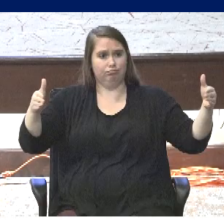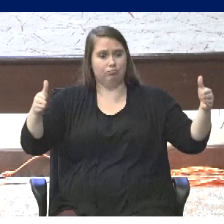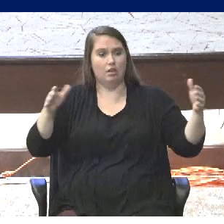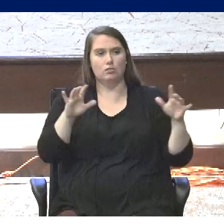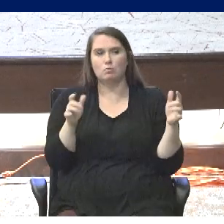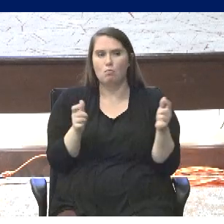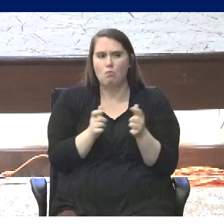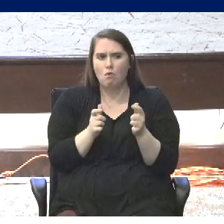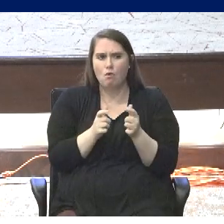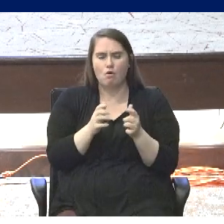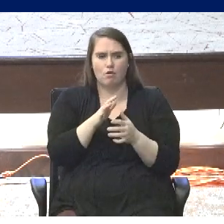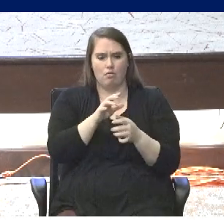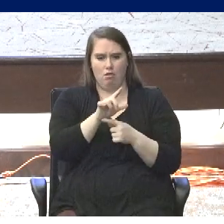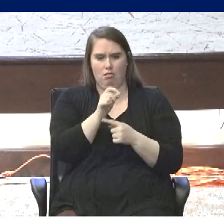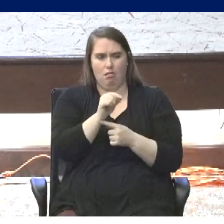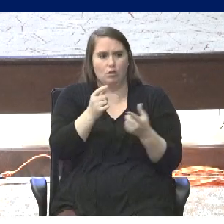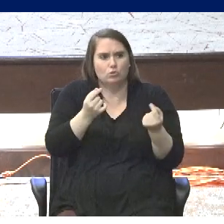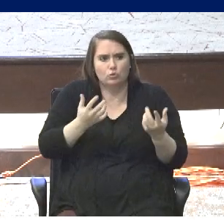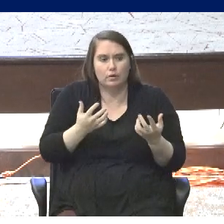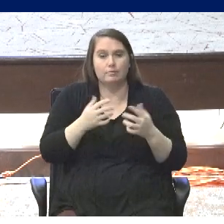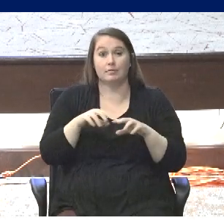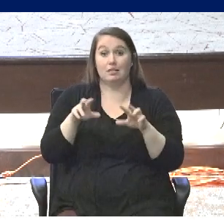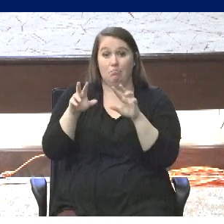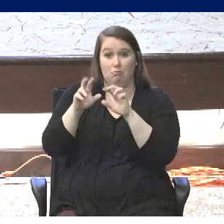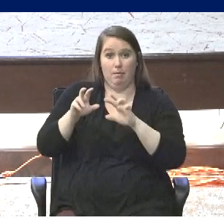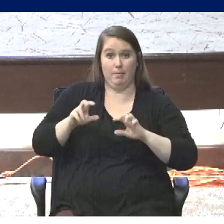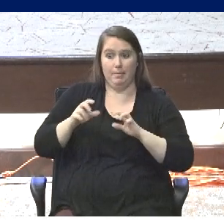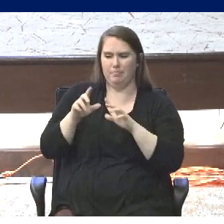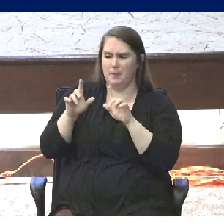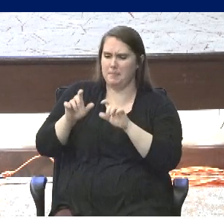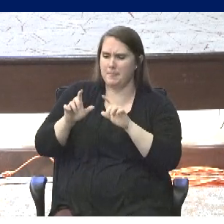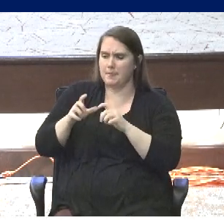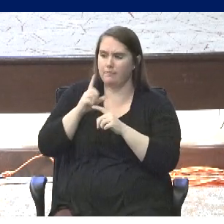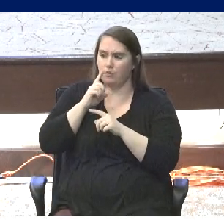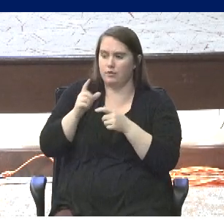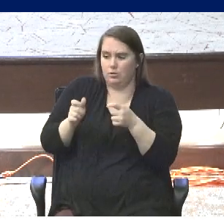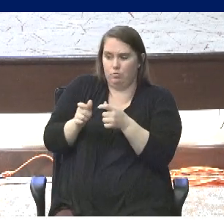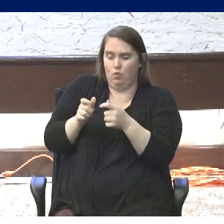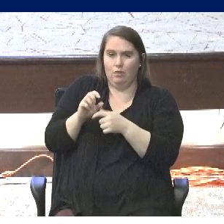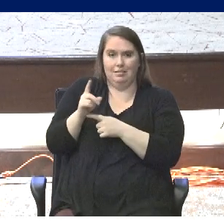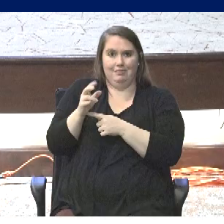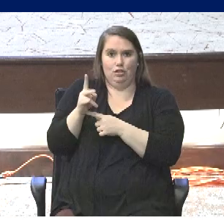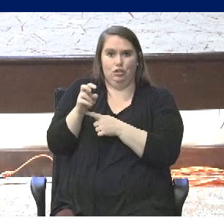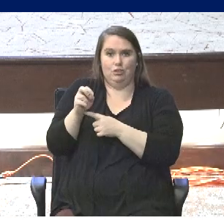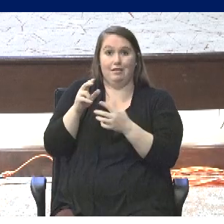lot subdivisions? So we ran the analysis on a small lot subdivision, and it's about